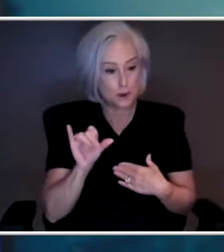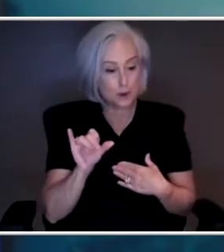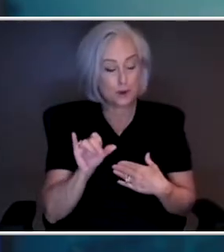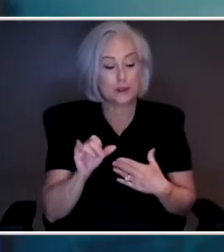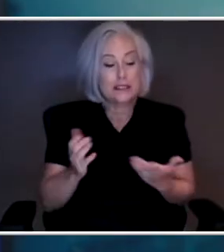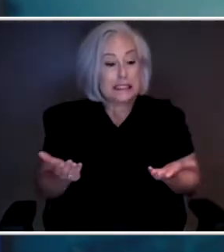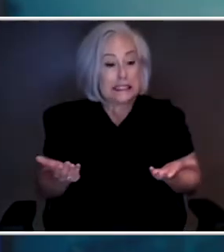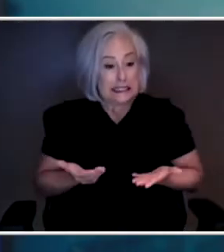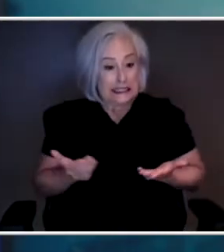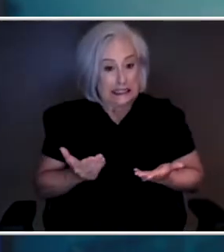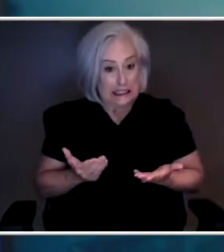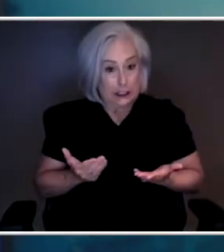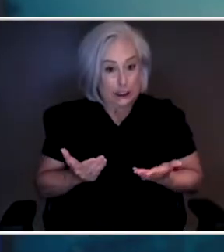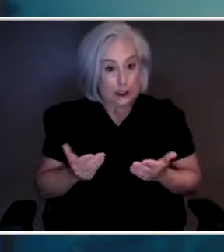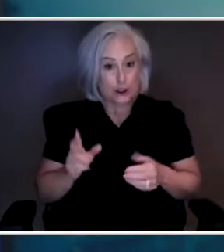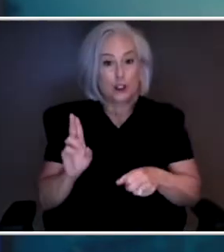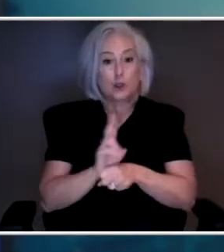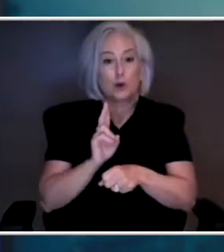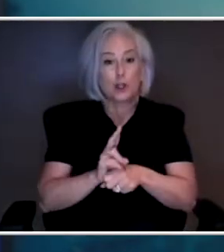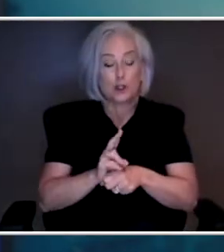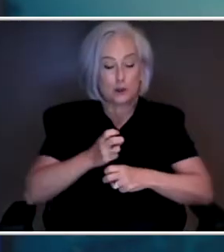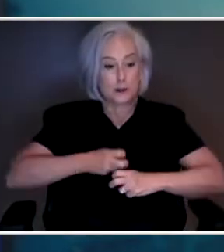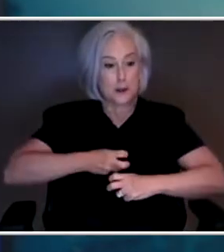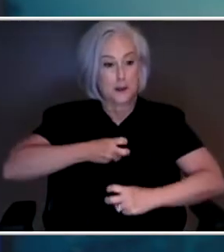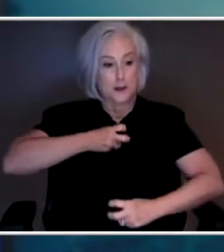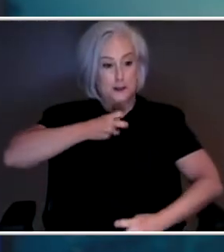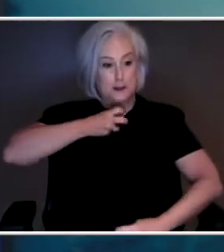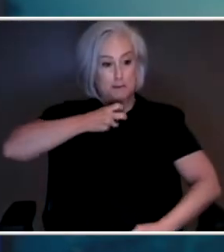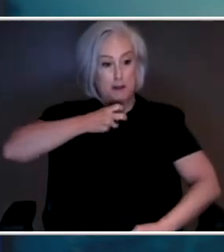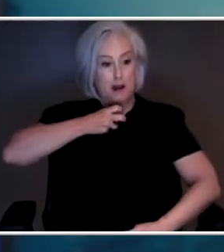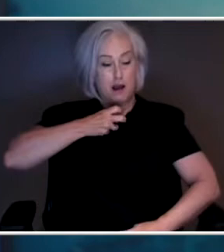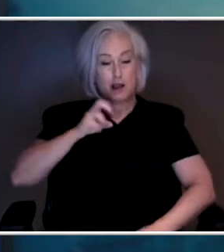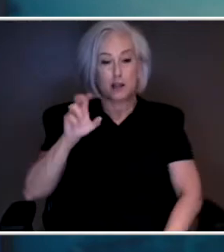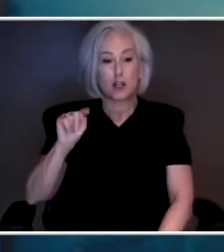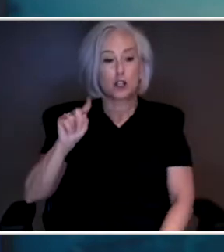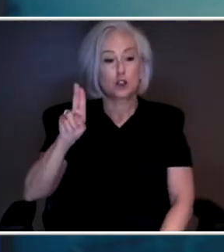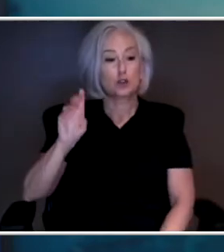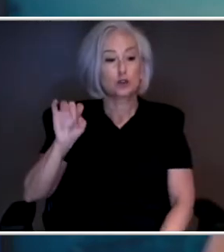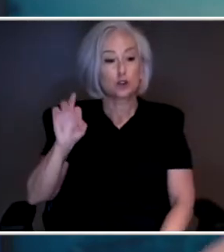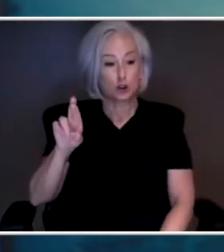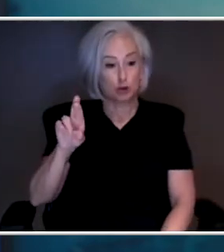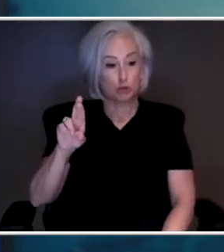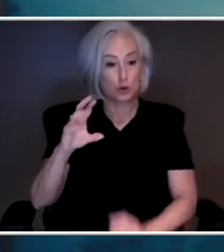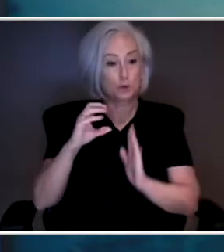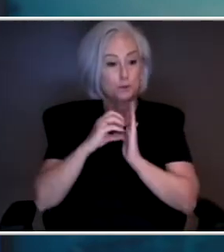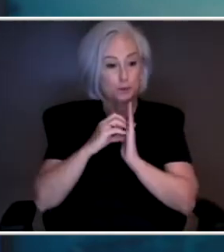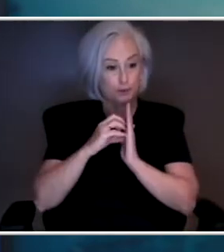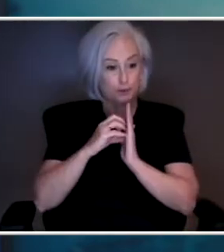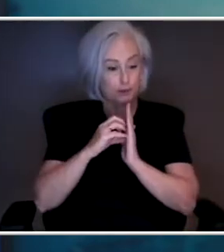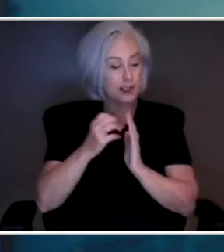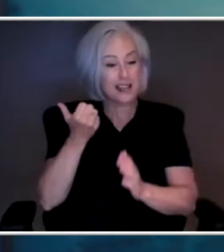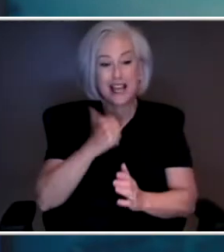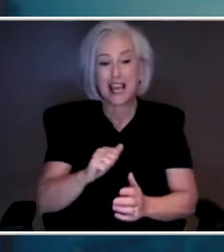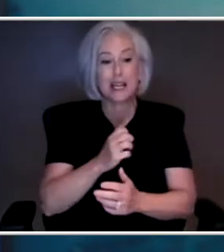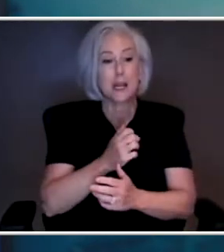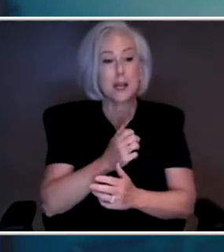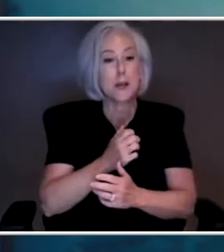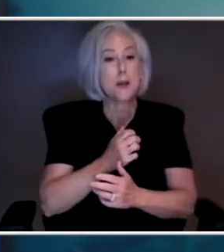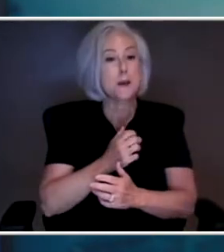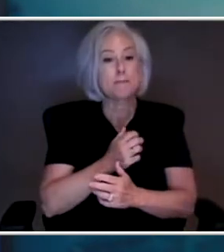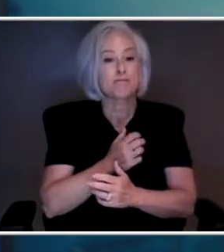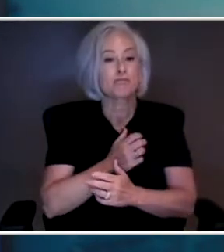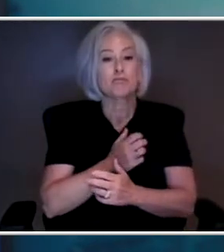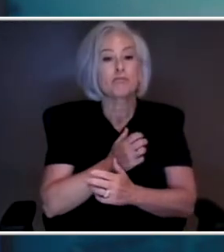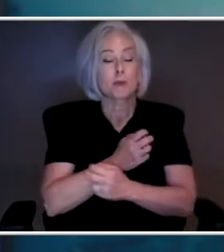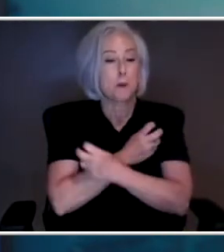use RFA in the spine, so spinal tumors we've used RFA on. Really any part, any bone in the body you could potentially use RFA